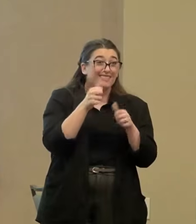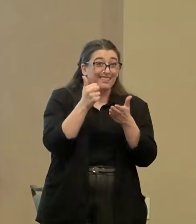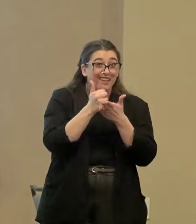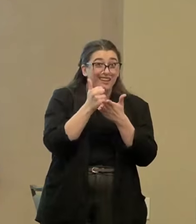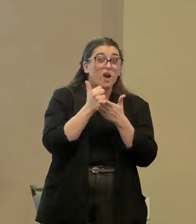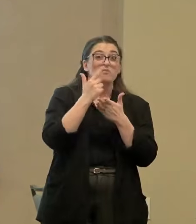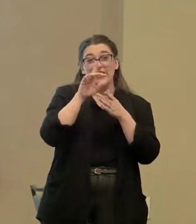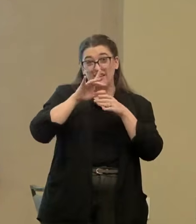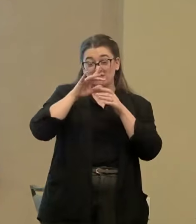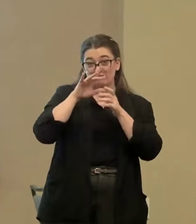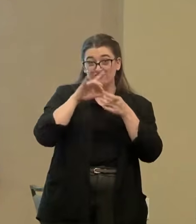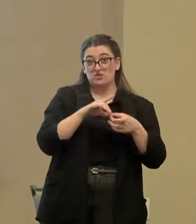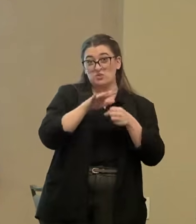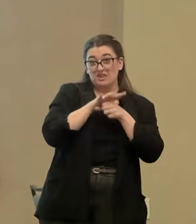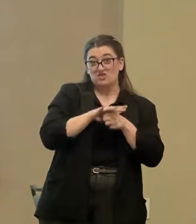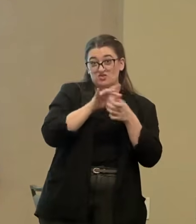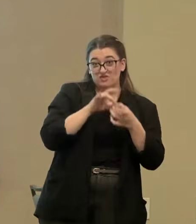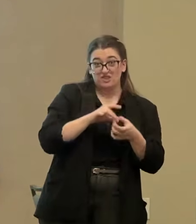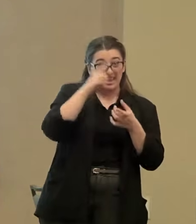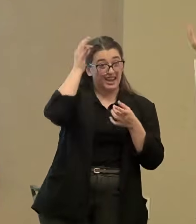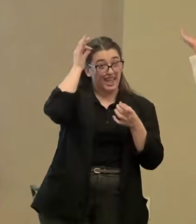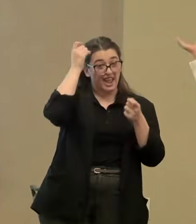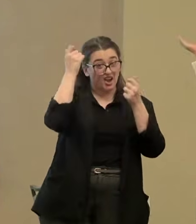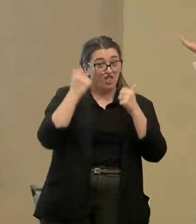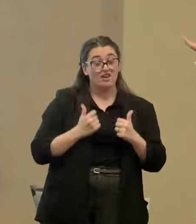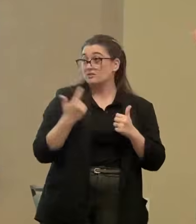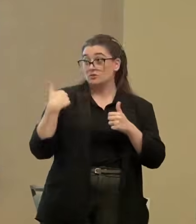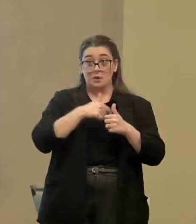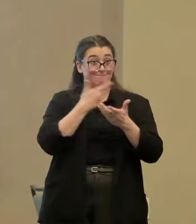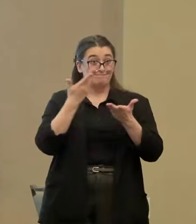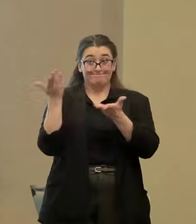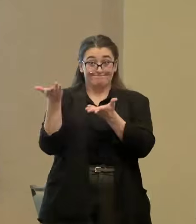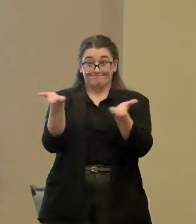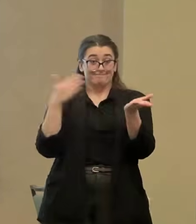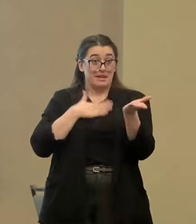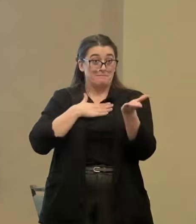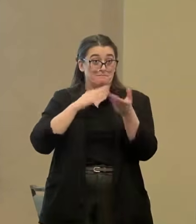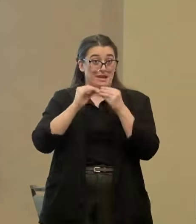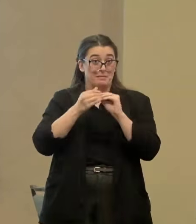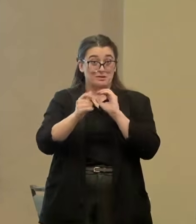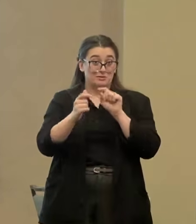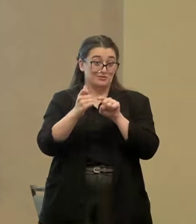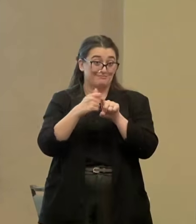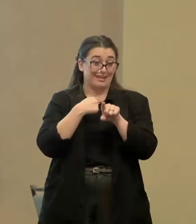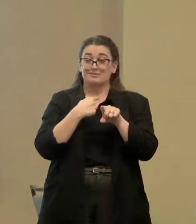stress-related hair loss. So happy to talk more about those offline. Again, you guys all have my number at this point, so shoot us a text message.